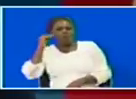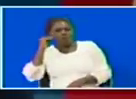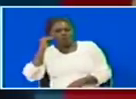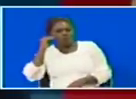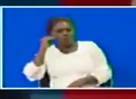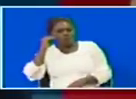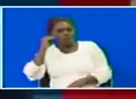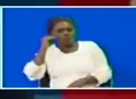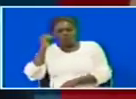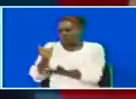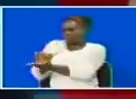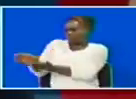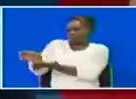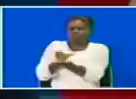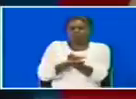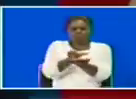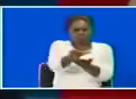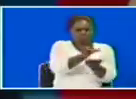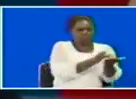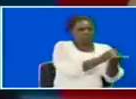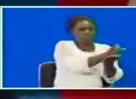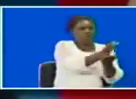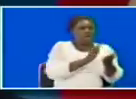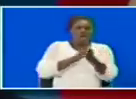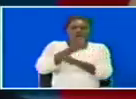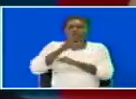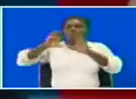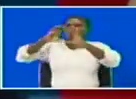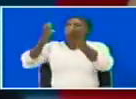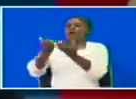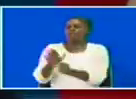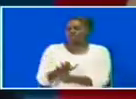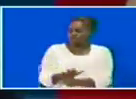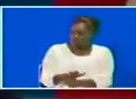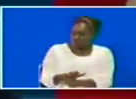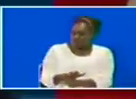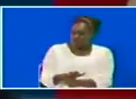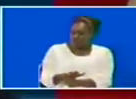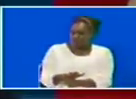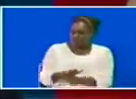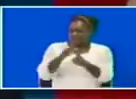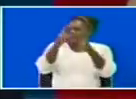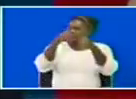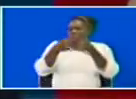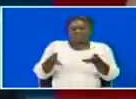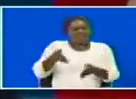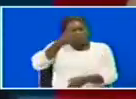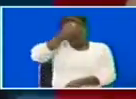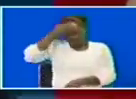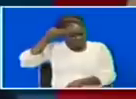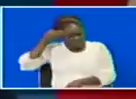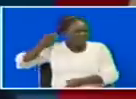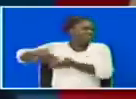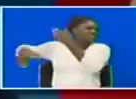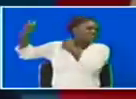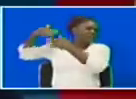then redistributed all across the world but that is the past